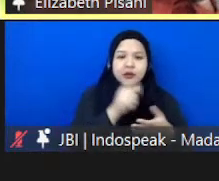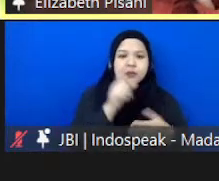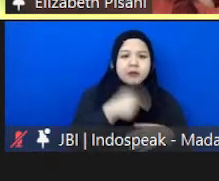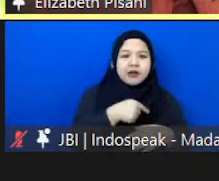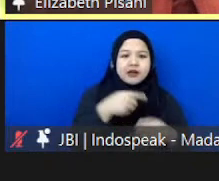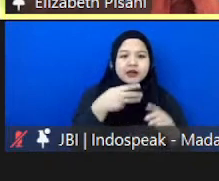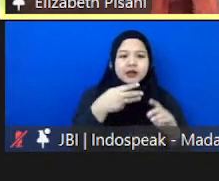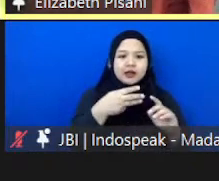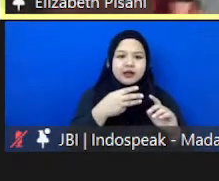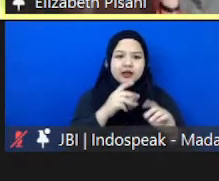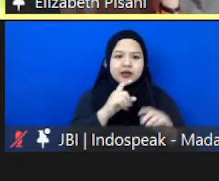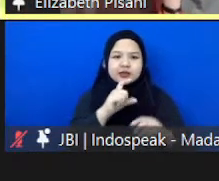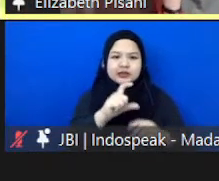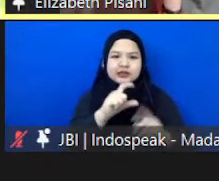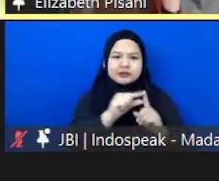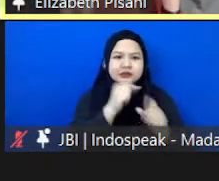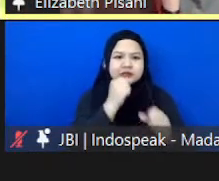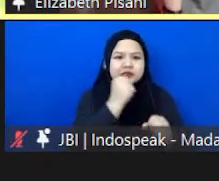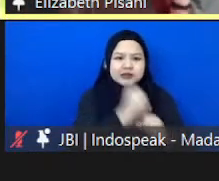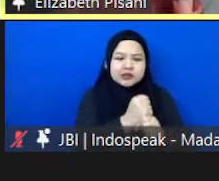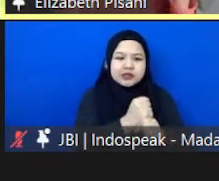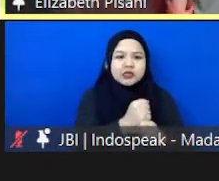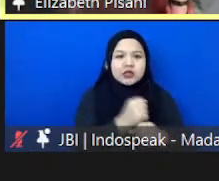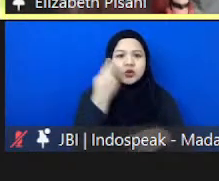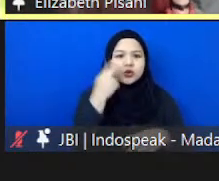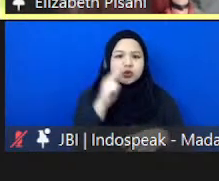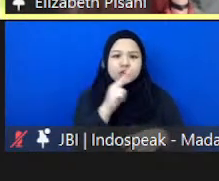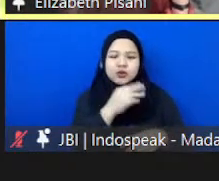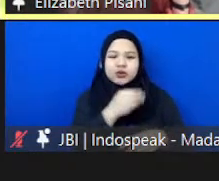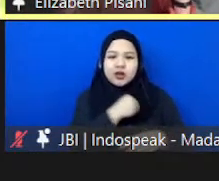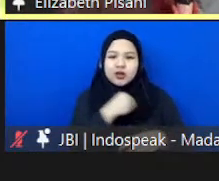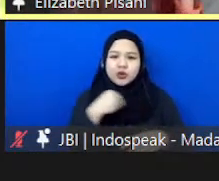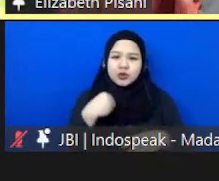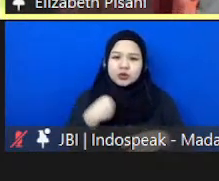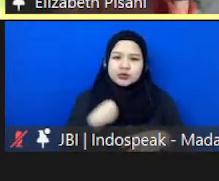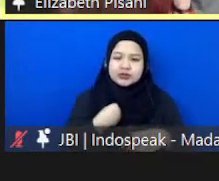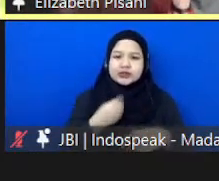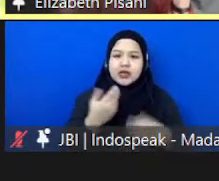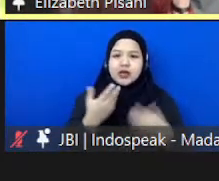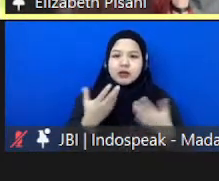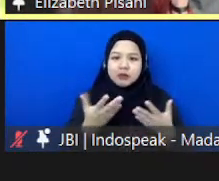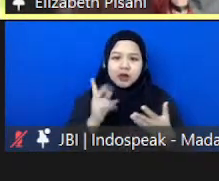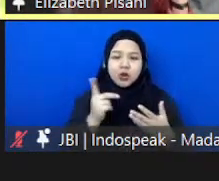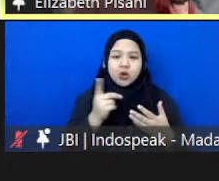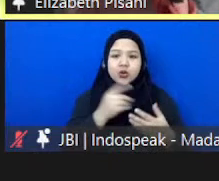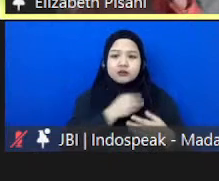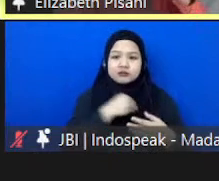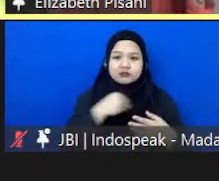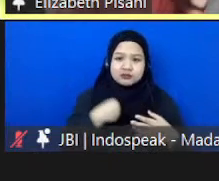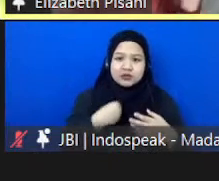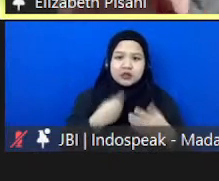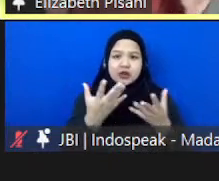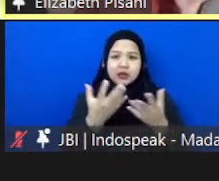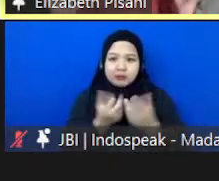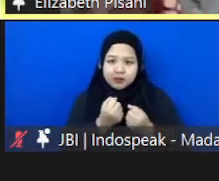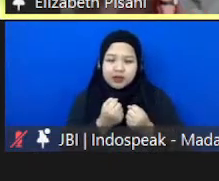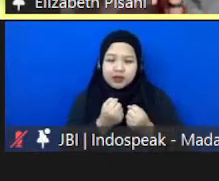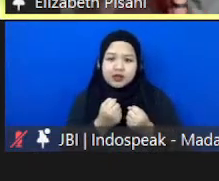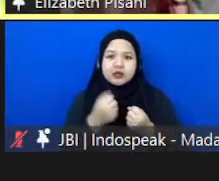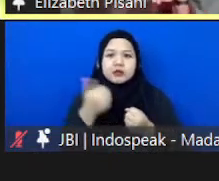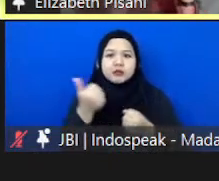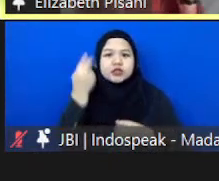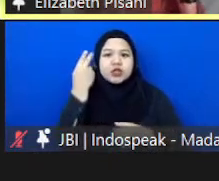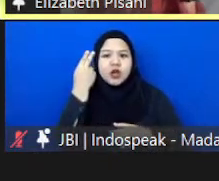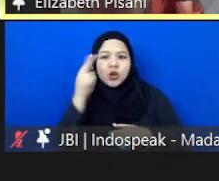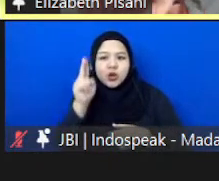is reimbursement per diagnostic code. You get a diagnosis and you get a amount of money for that diagnosis, and that's supposed to cover everything: